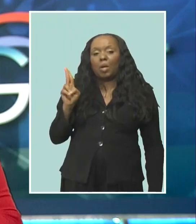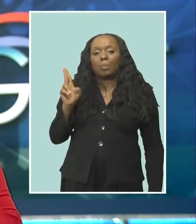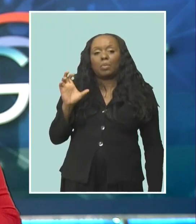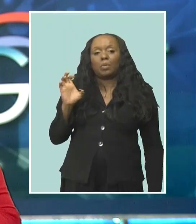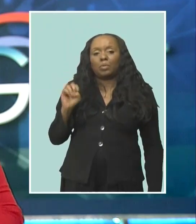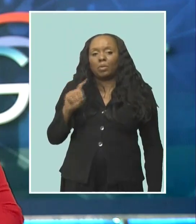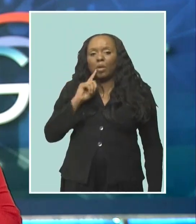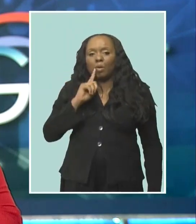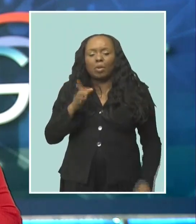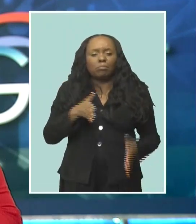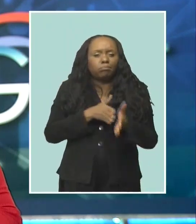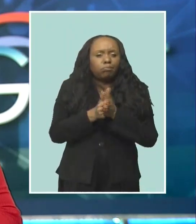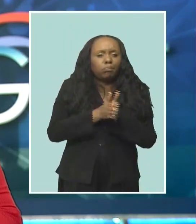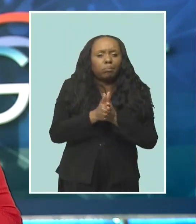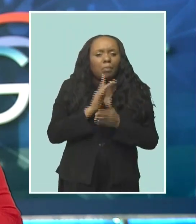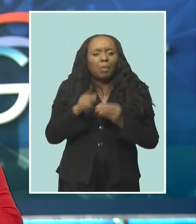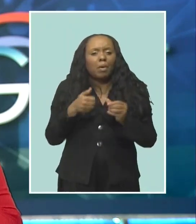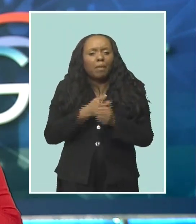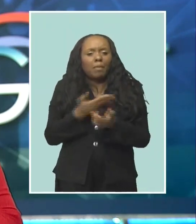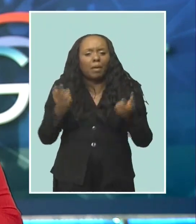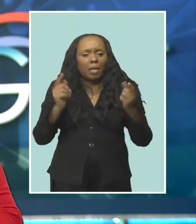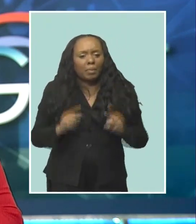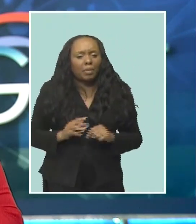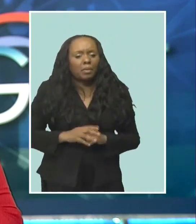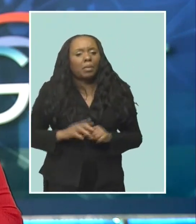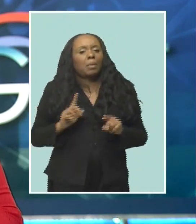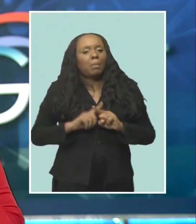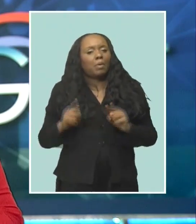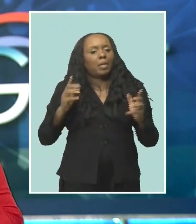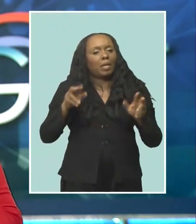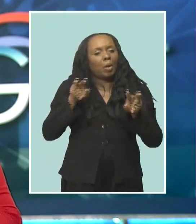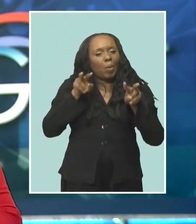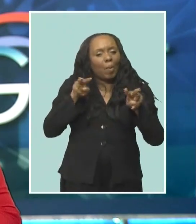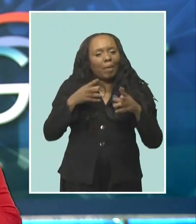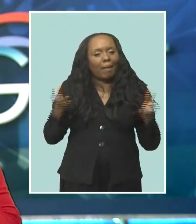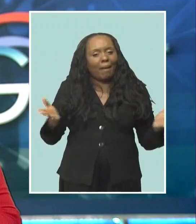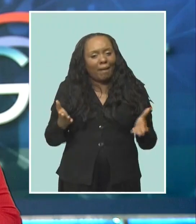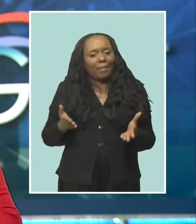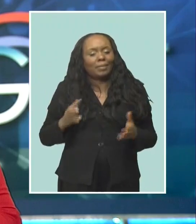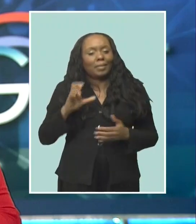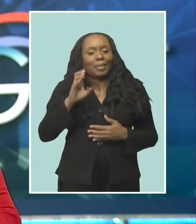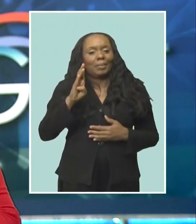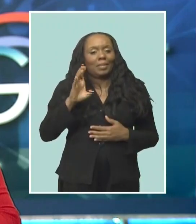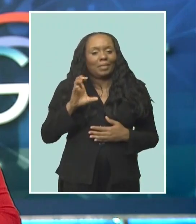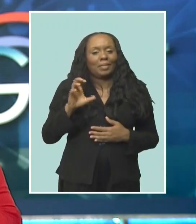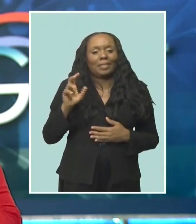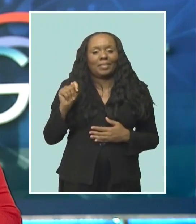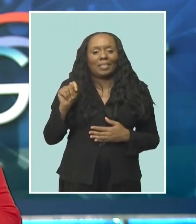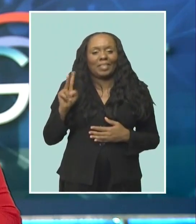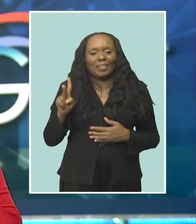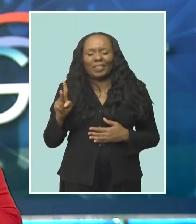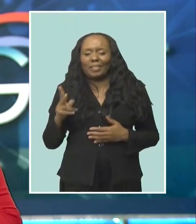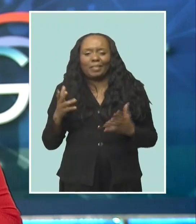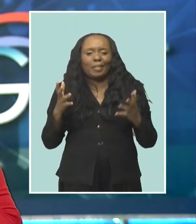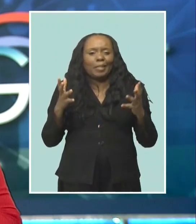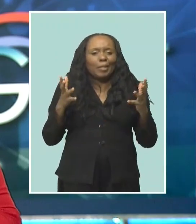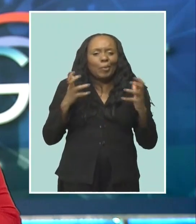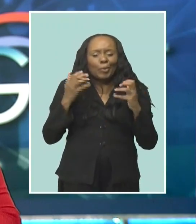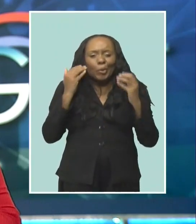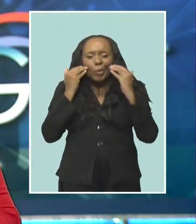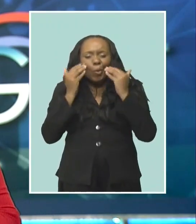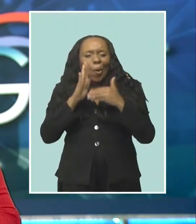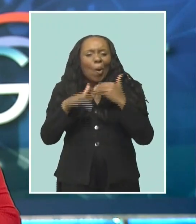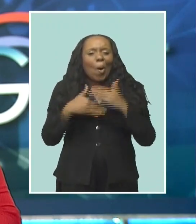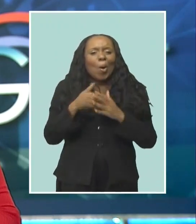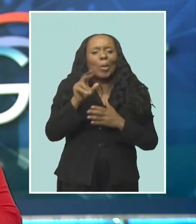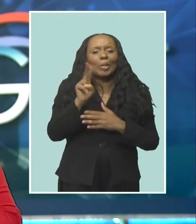this, Bruce says one of his favorite things to do is to watch us right here on CBC News on TV8 to stay informed of breaking news